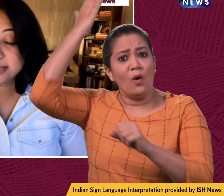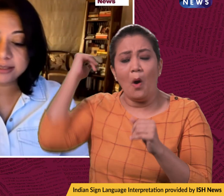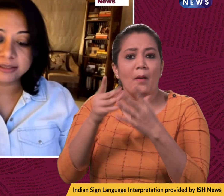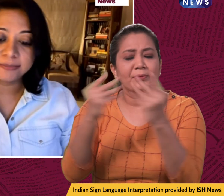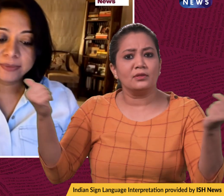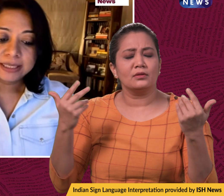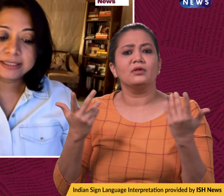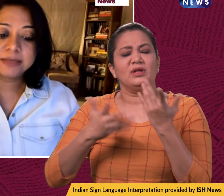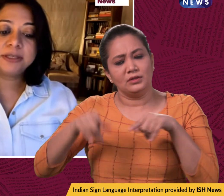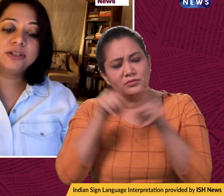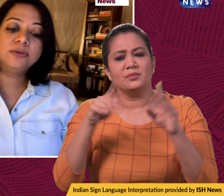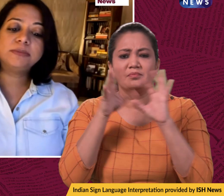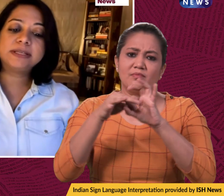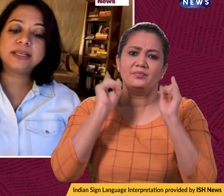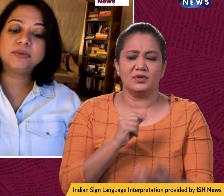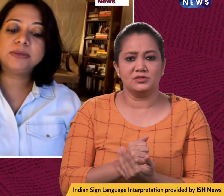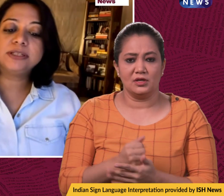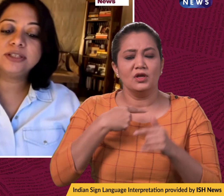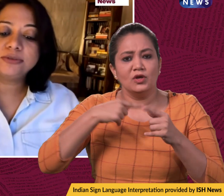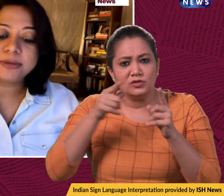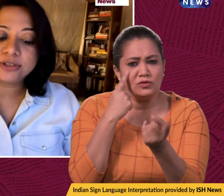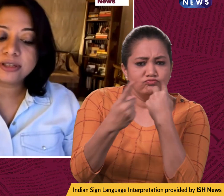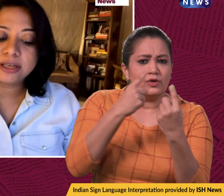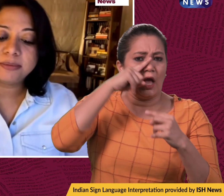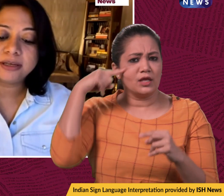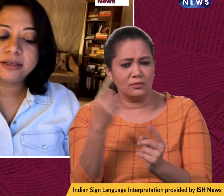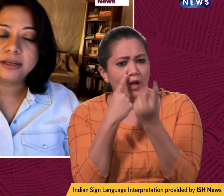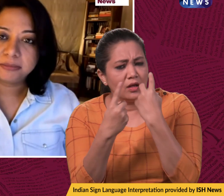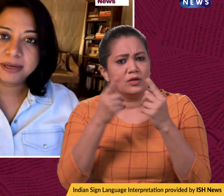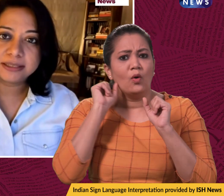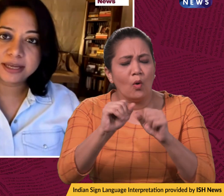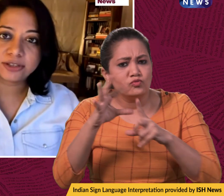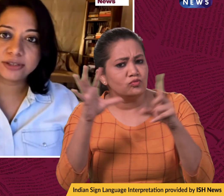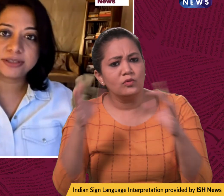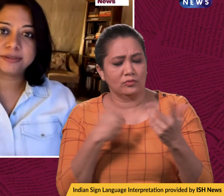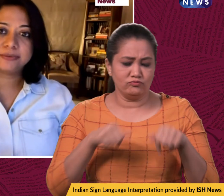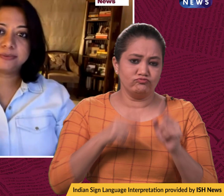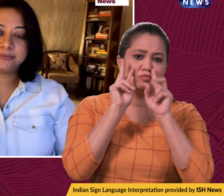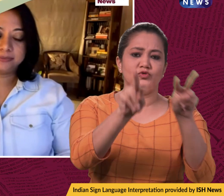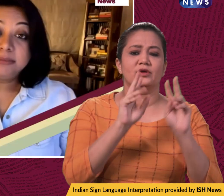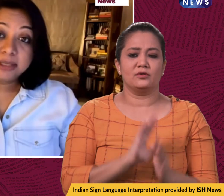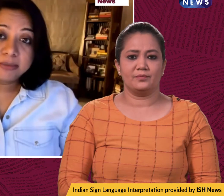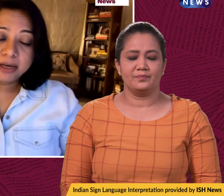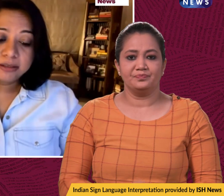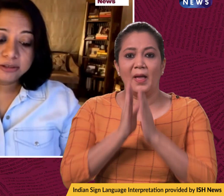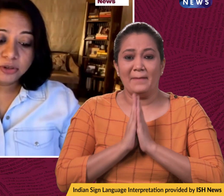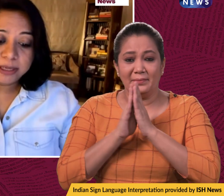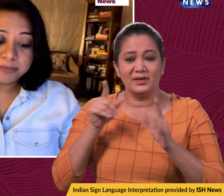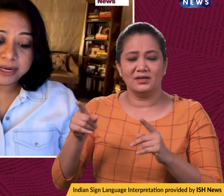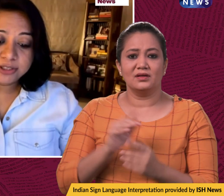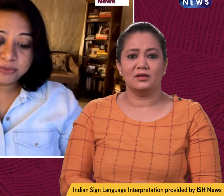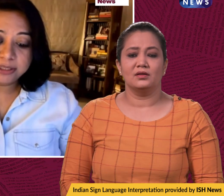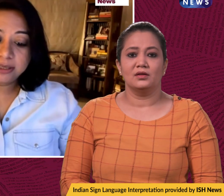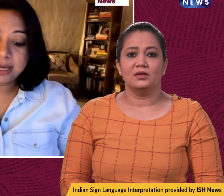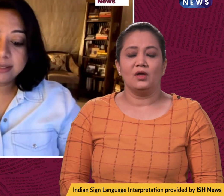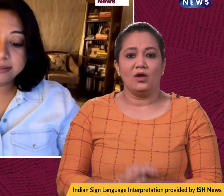investigated. The statement concluded by saying we will continue to measure the Taliban by its actions. In Myanmar, Nobel